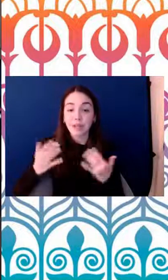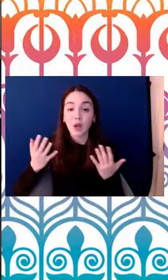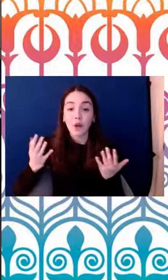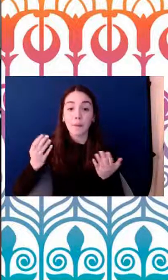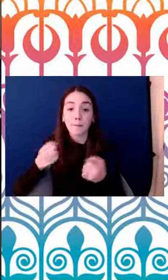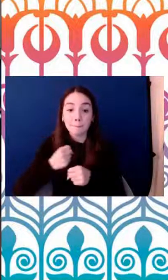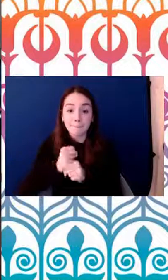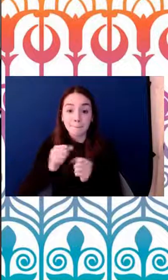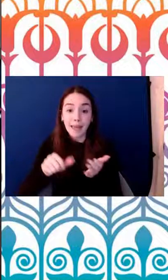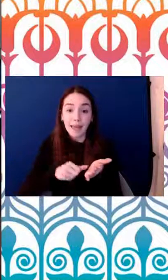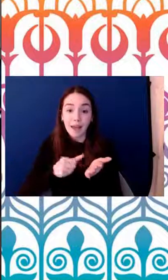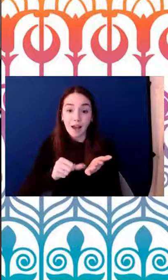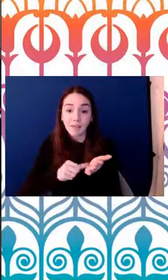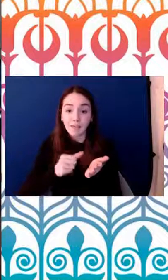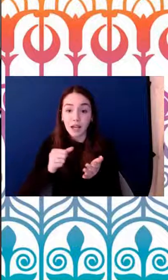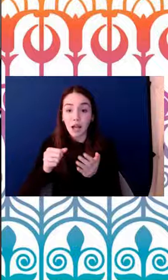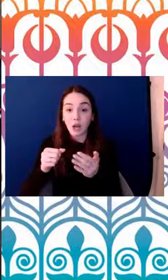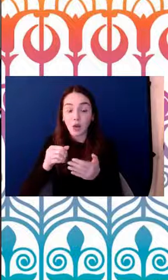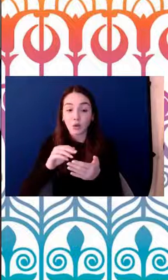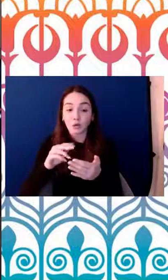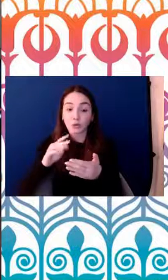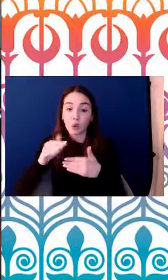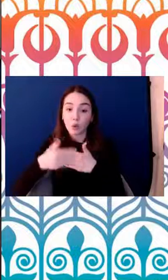toast. Actually, I'm gonna